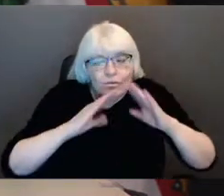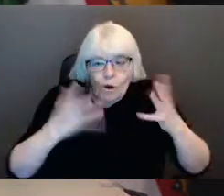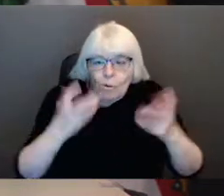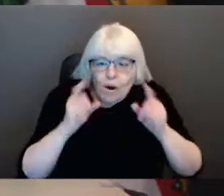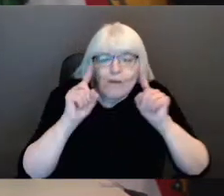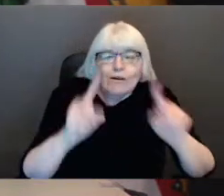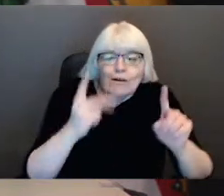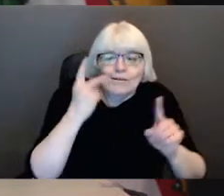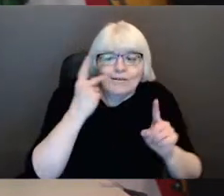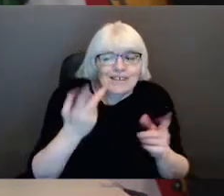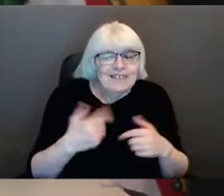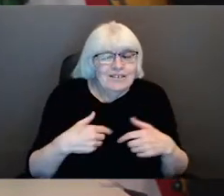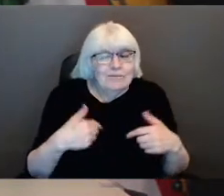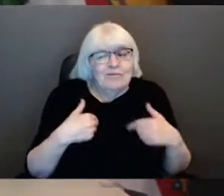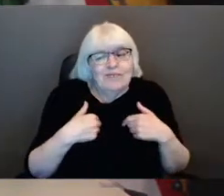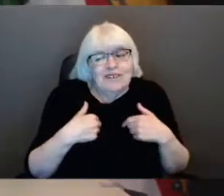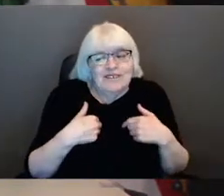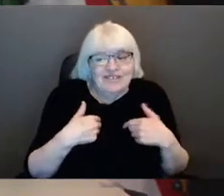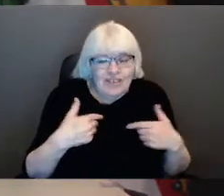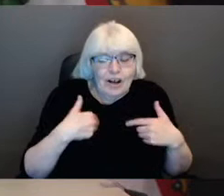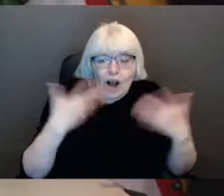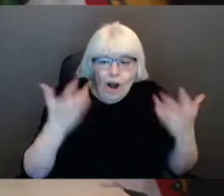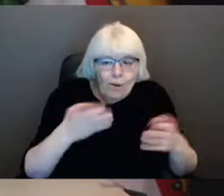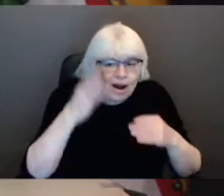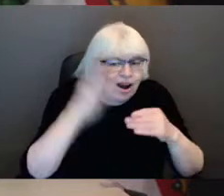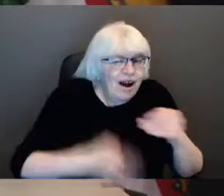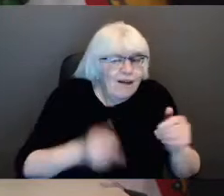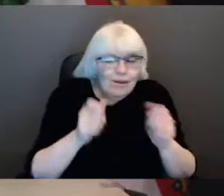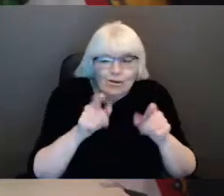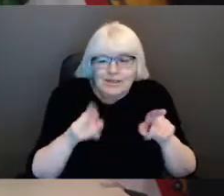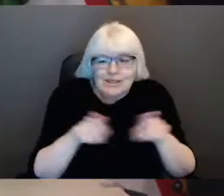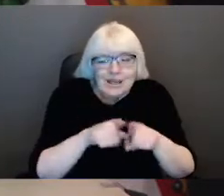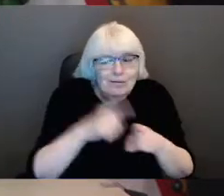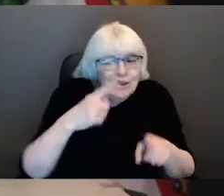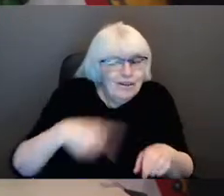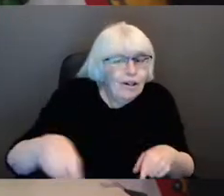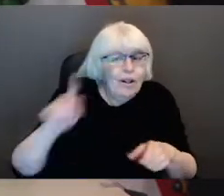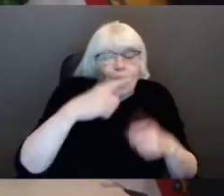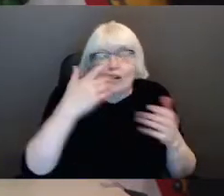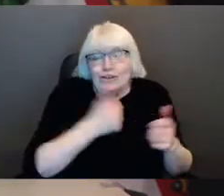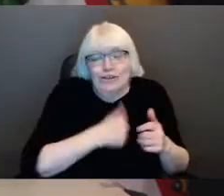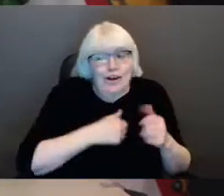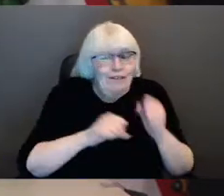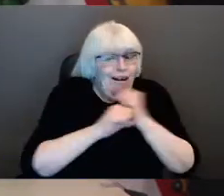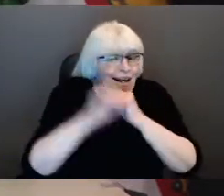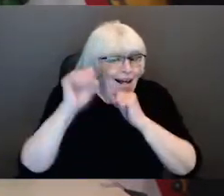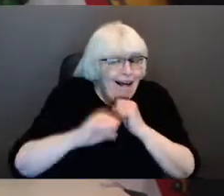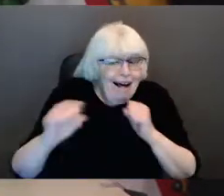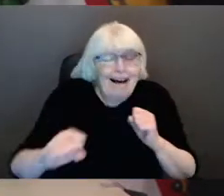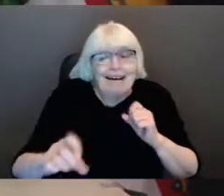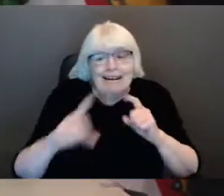as anybody. But, it's sorry for the rant to a simple question, but I don't know. The answer is I don't